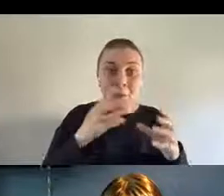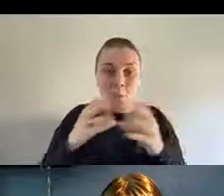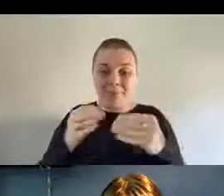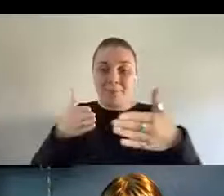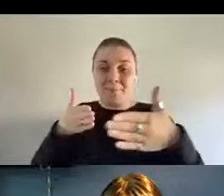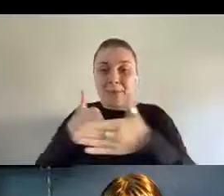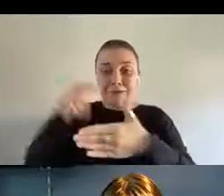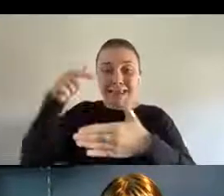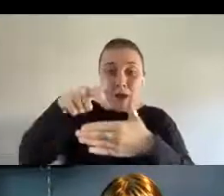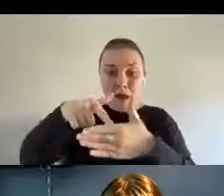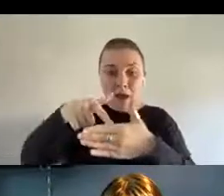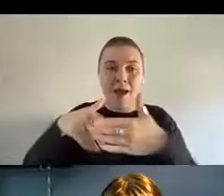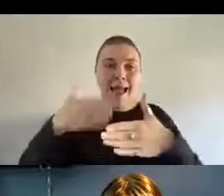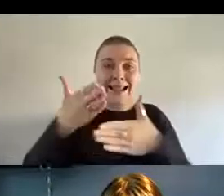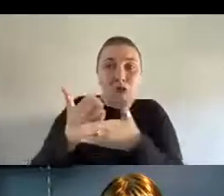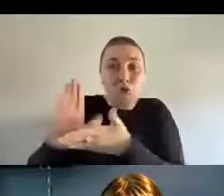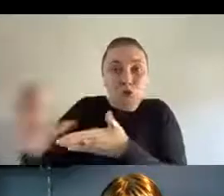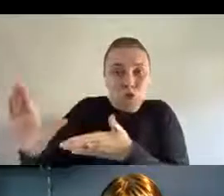exclusion.